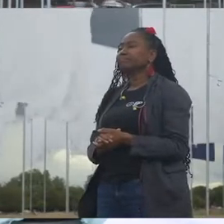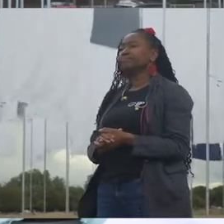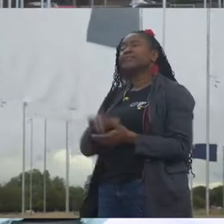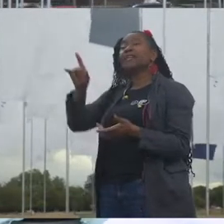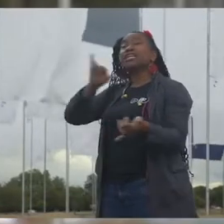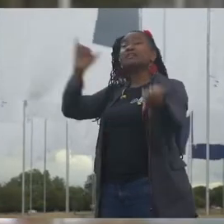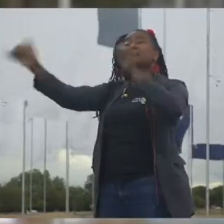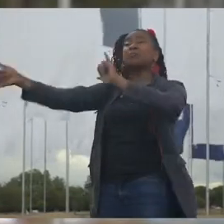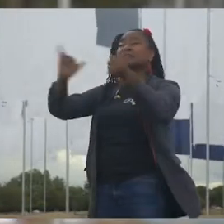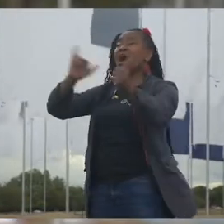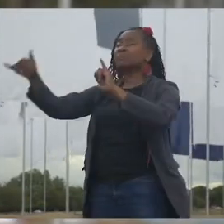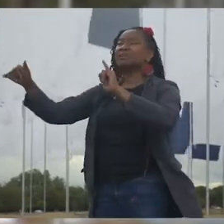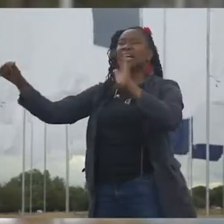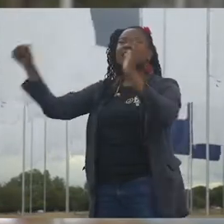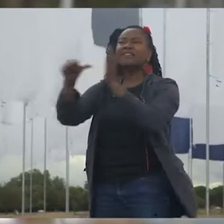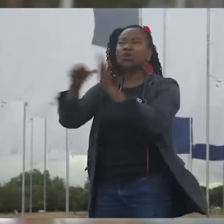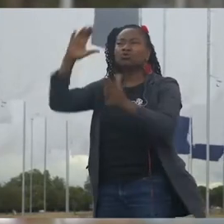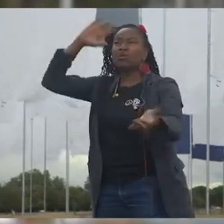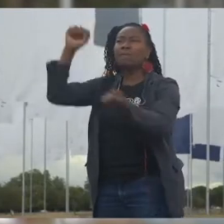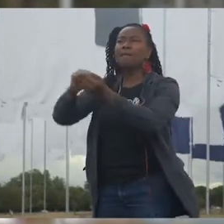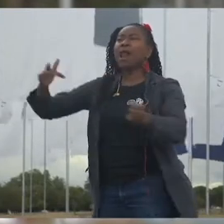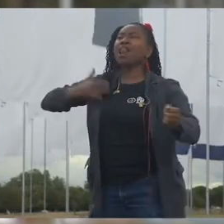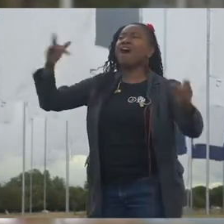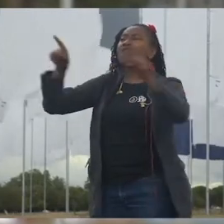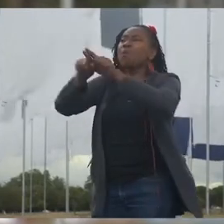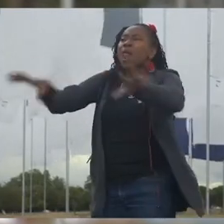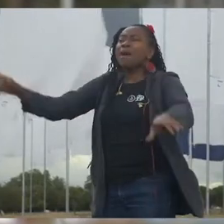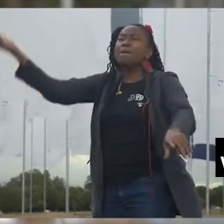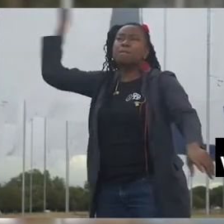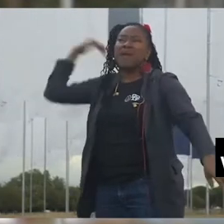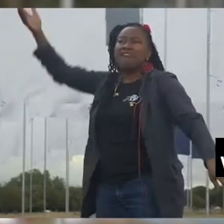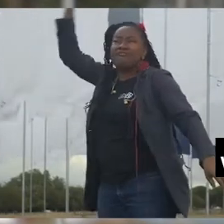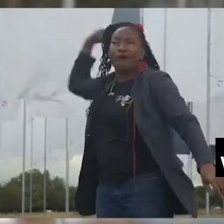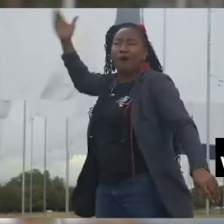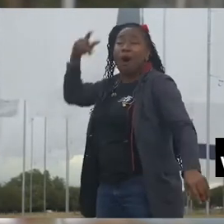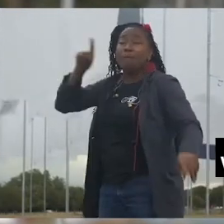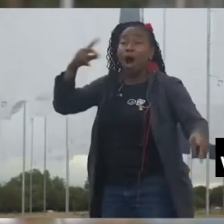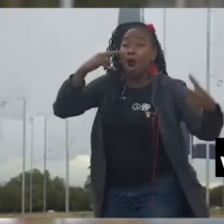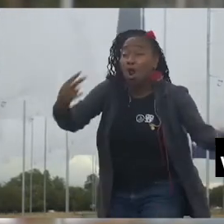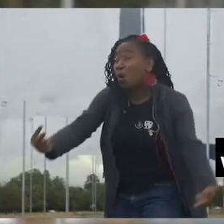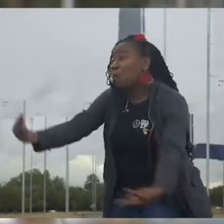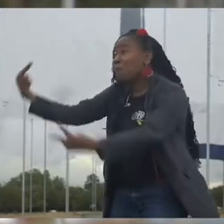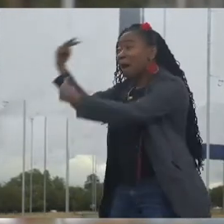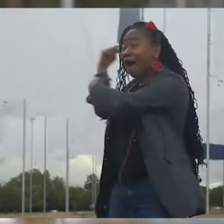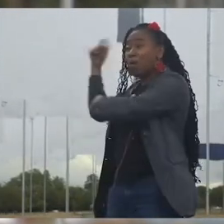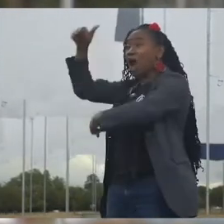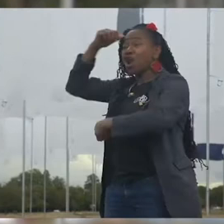It's sometimes difficult to remember what life was like before. But when we look back, we know that food poverty was on the